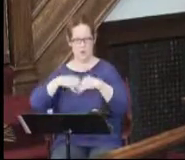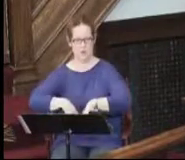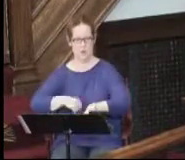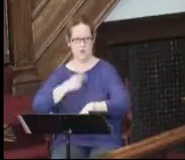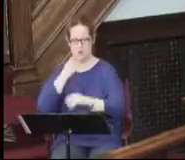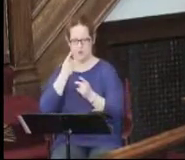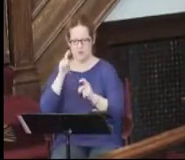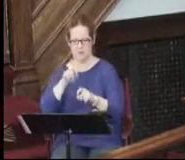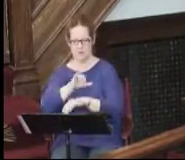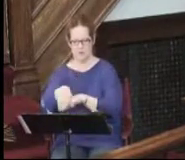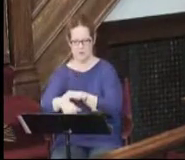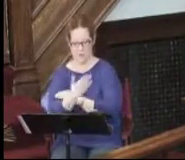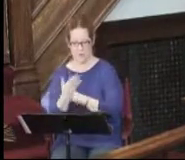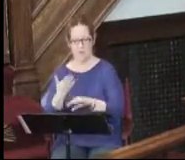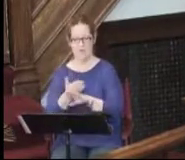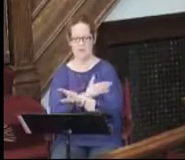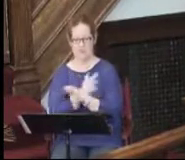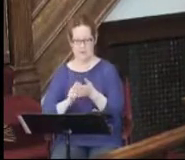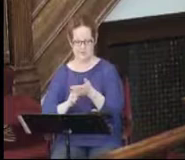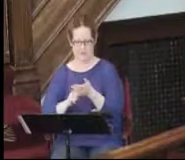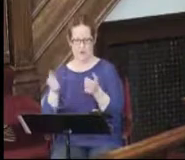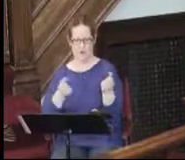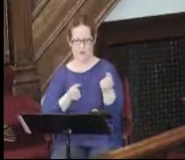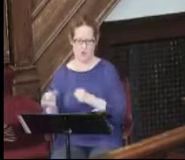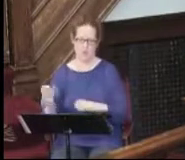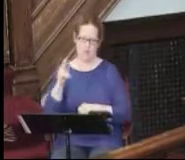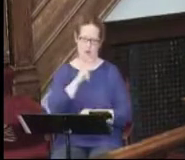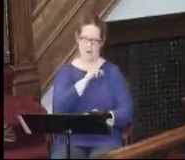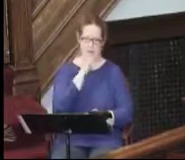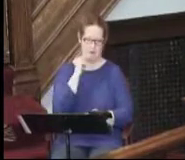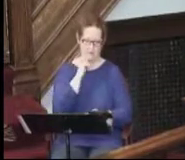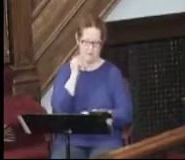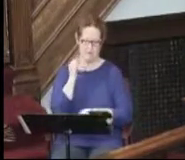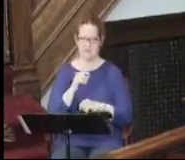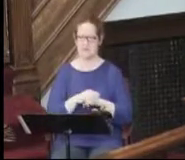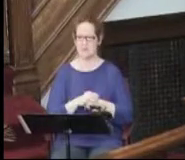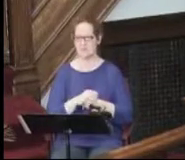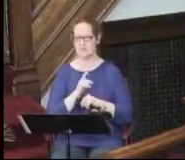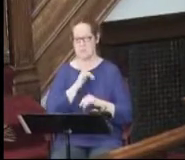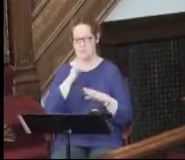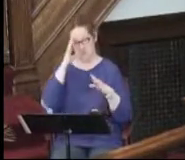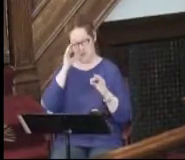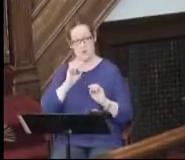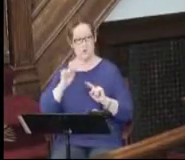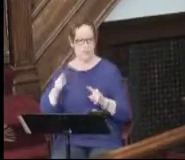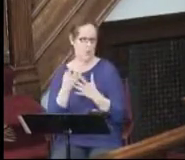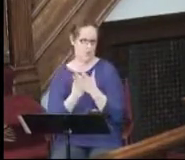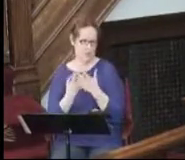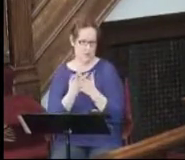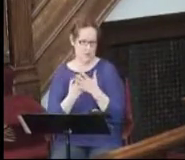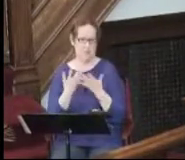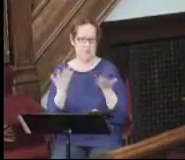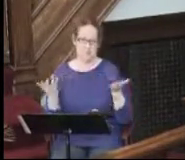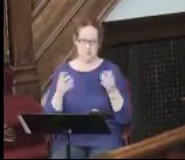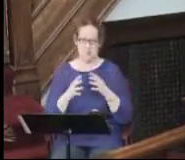spend the night there before the car would be fixed and she could return to Halifax. And so she decided to go to a movie,